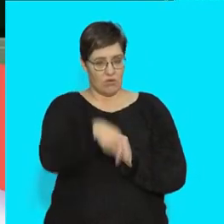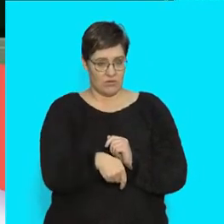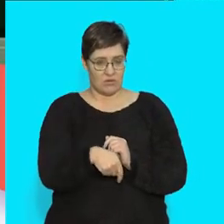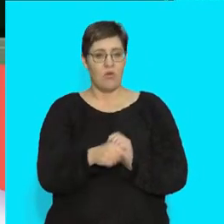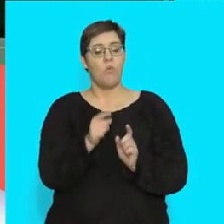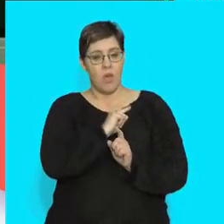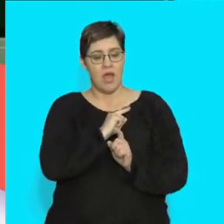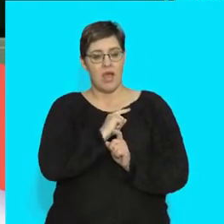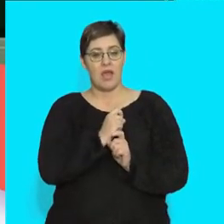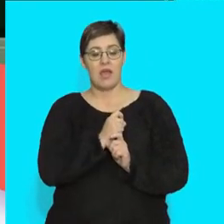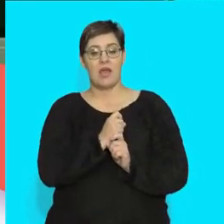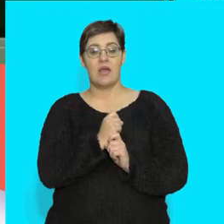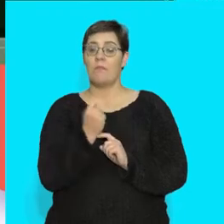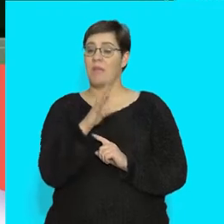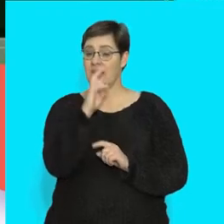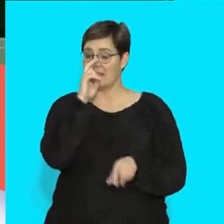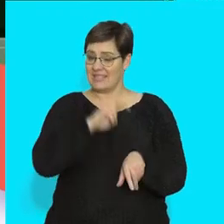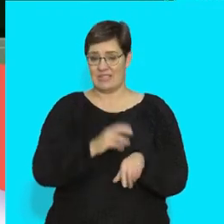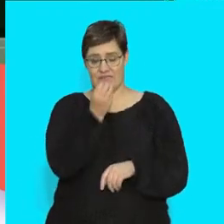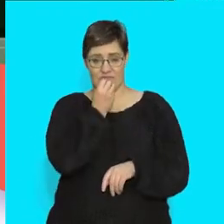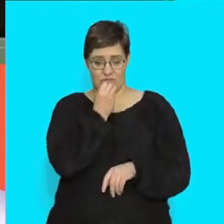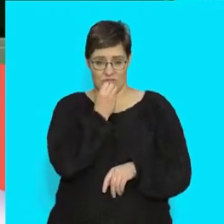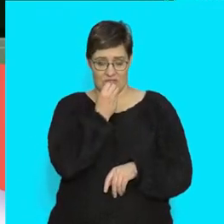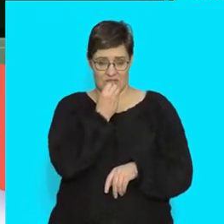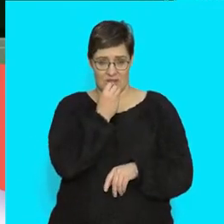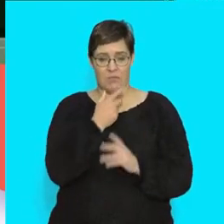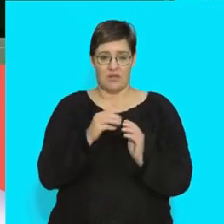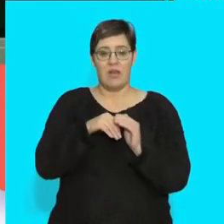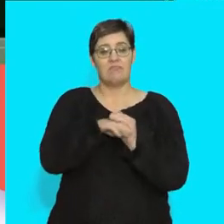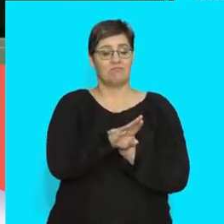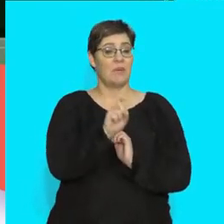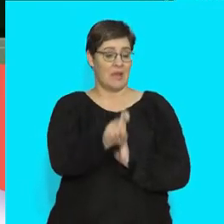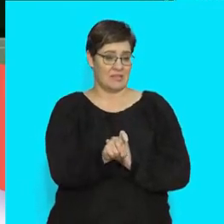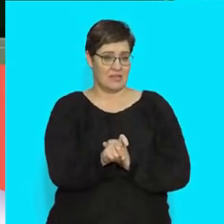needs to the food, and it needs to store the food, because that is what we eat.